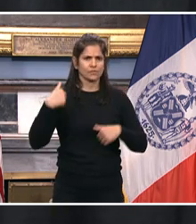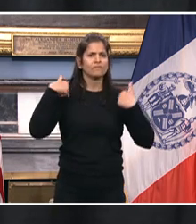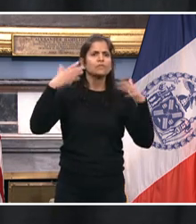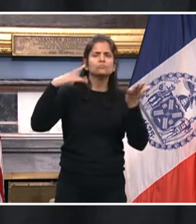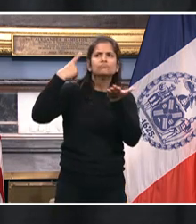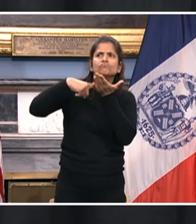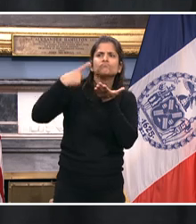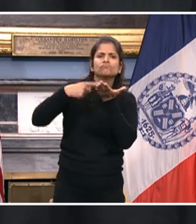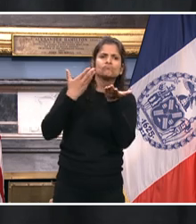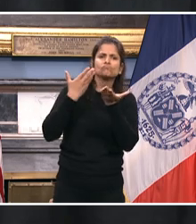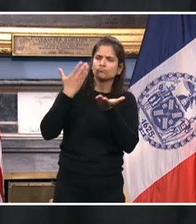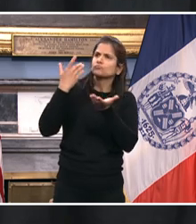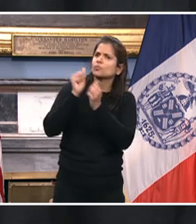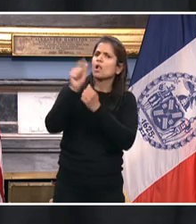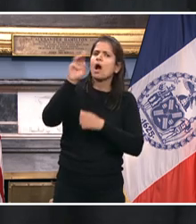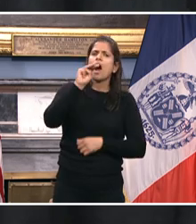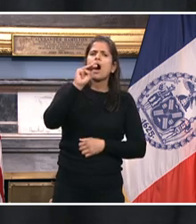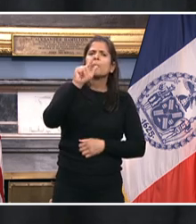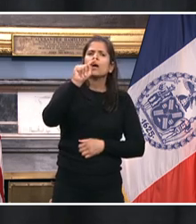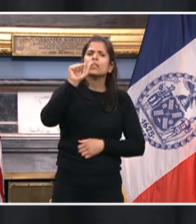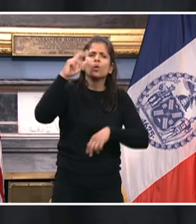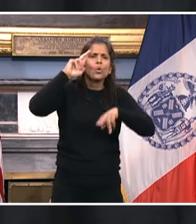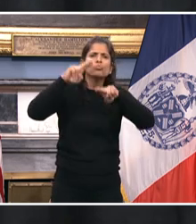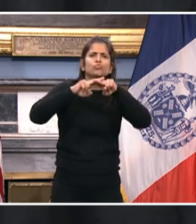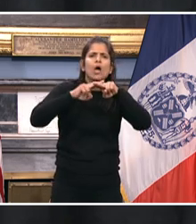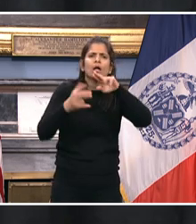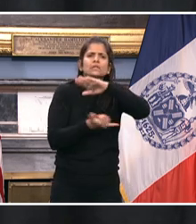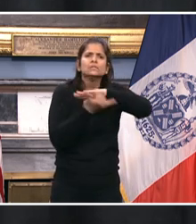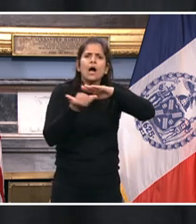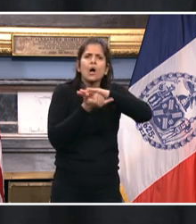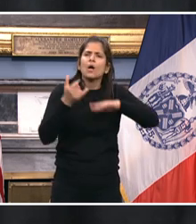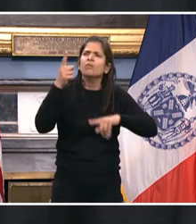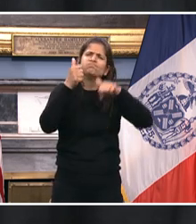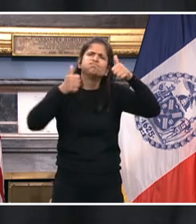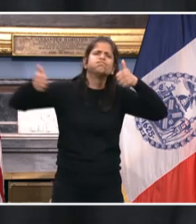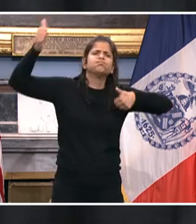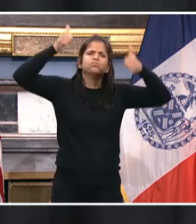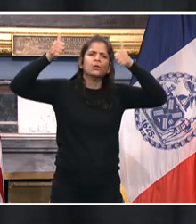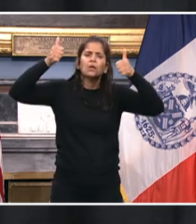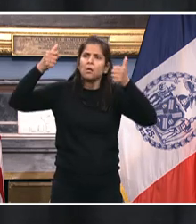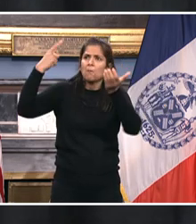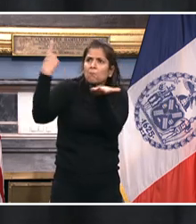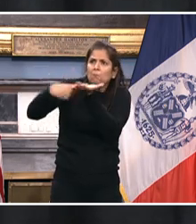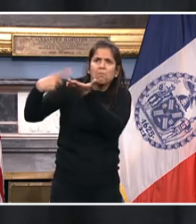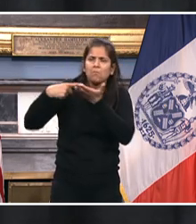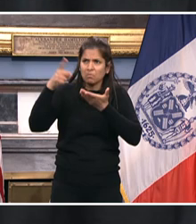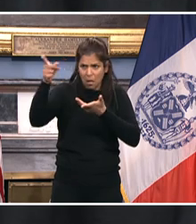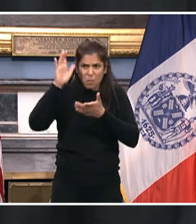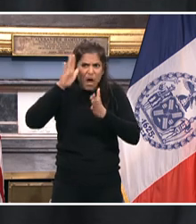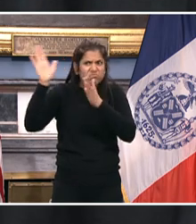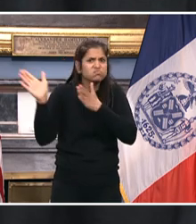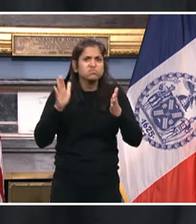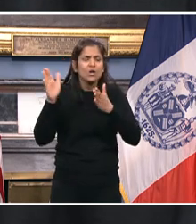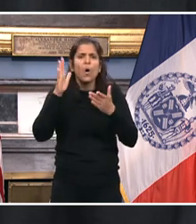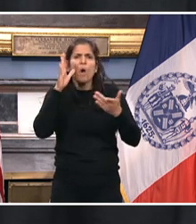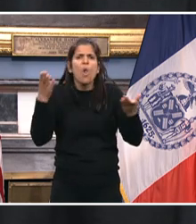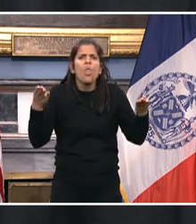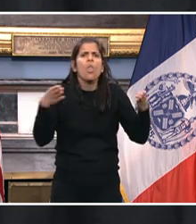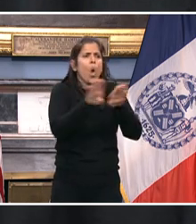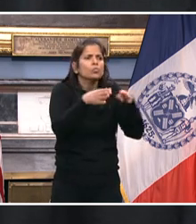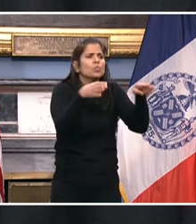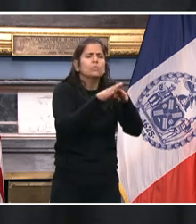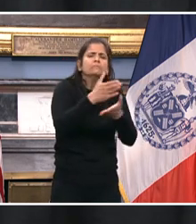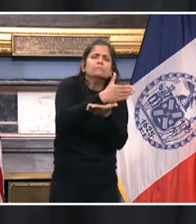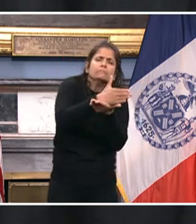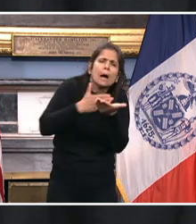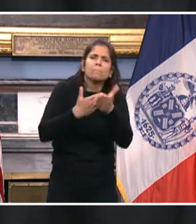used, given how heavily the bus drivers in particular have been hit by the virus? I've spoken to Pat